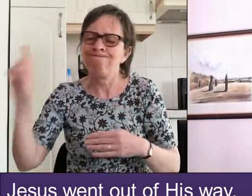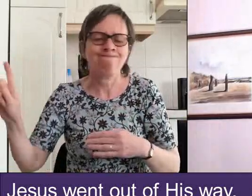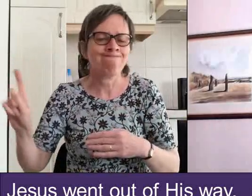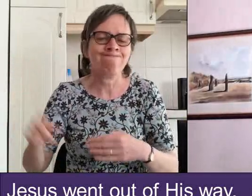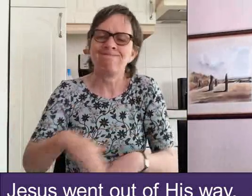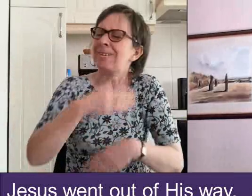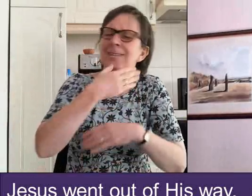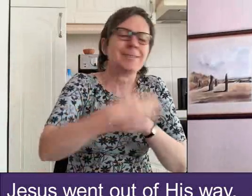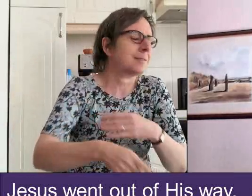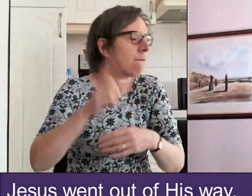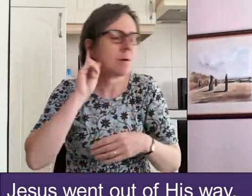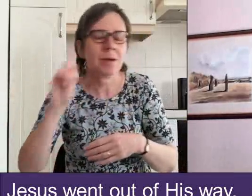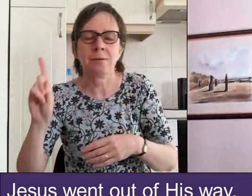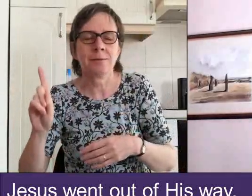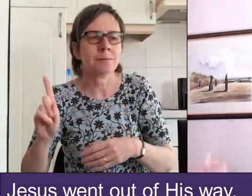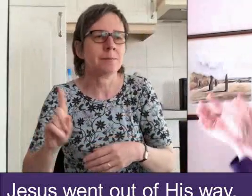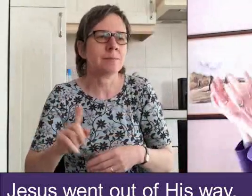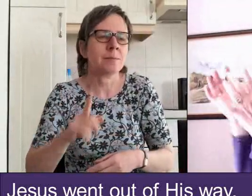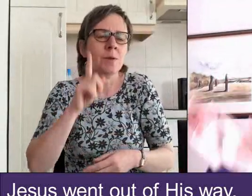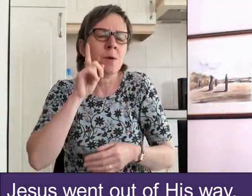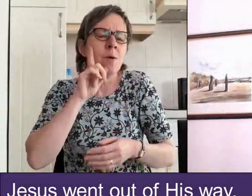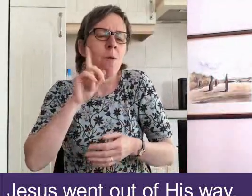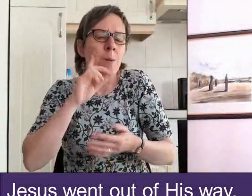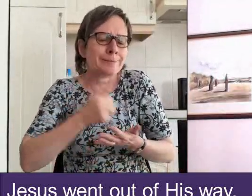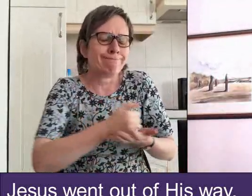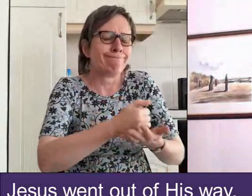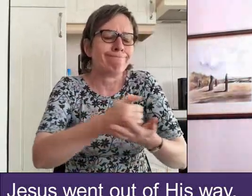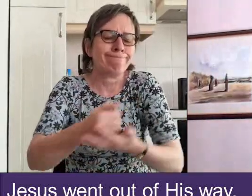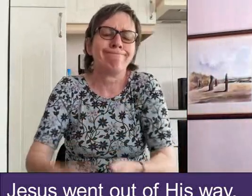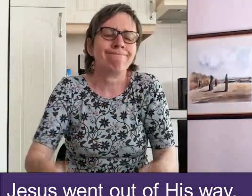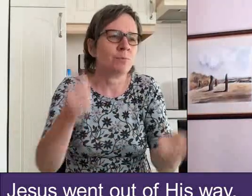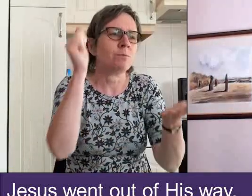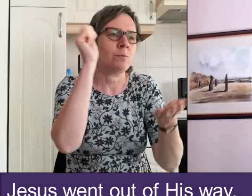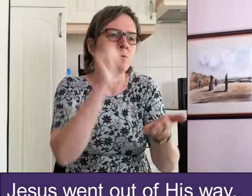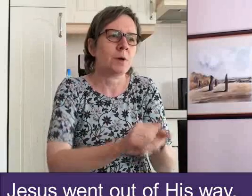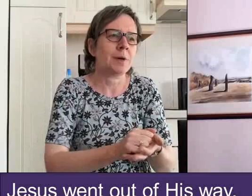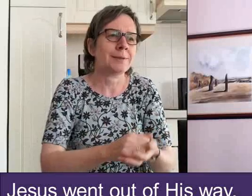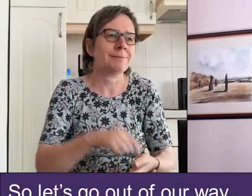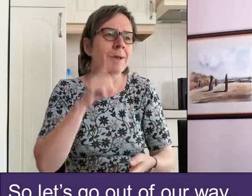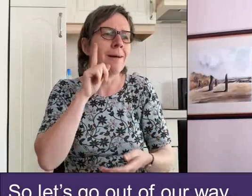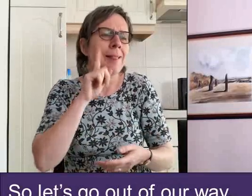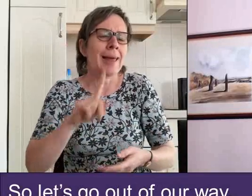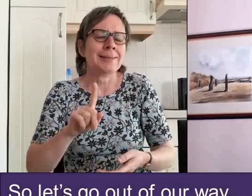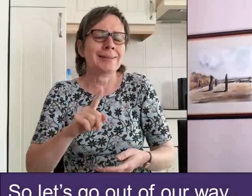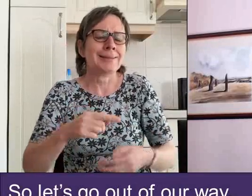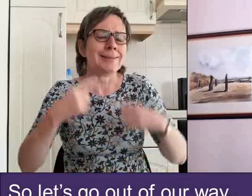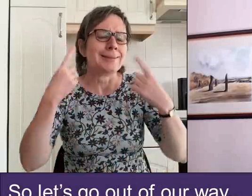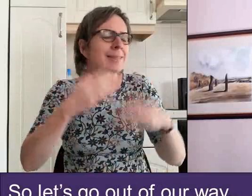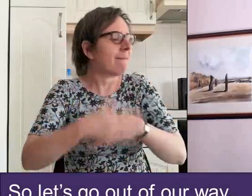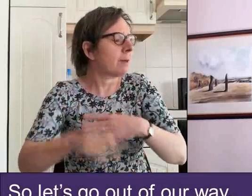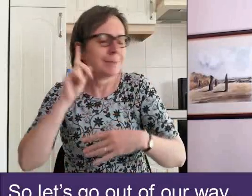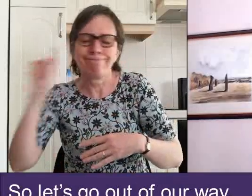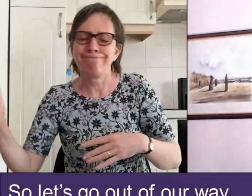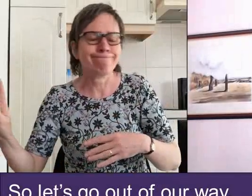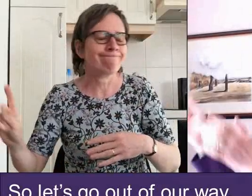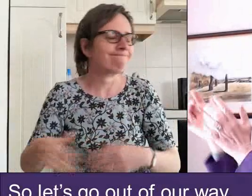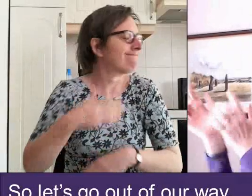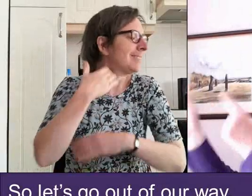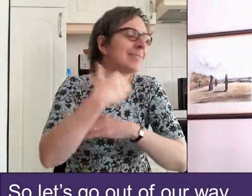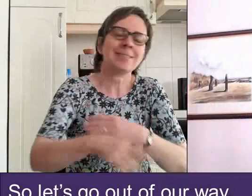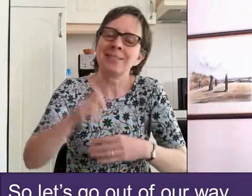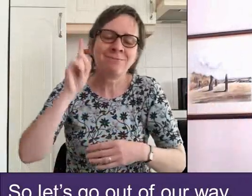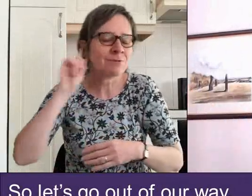of his way, out of his way, out of his way to do right. So let's go out of our